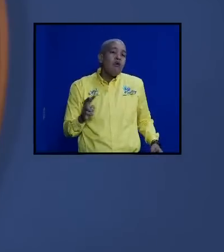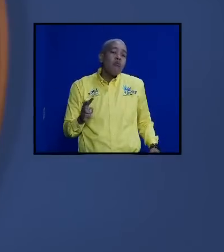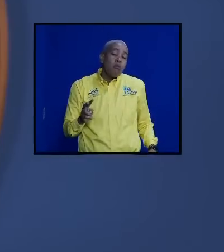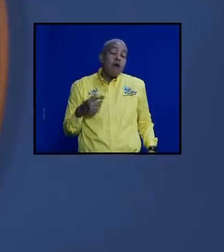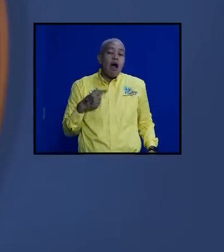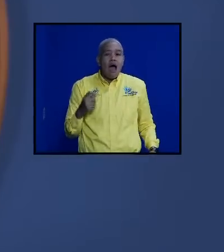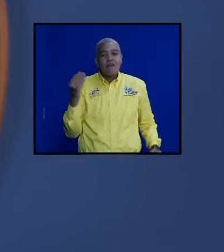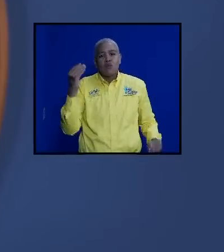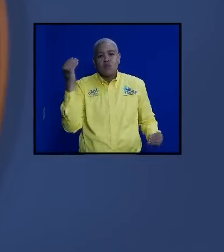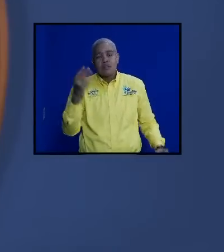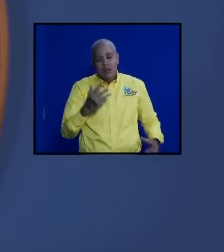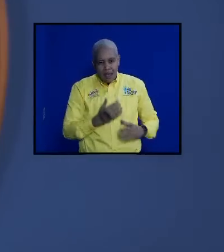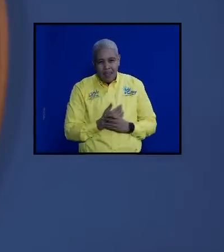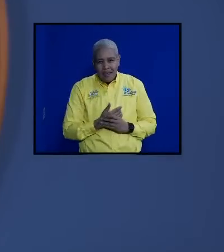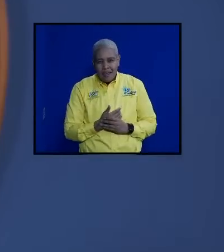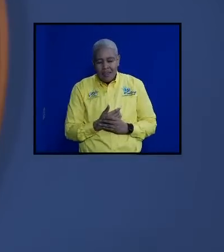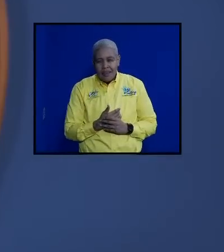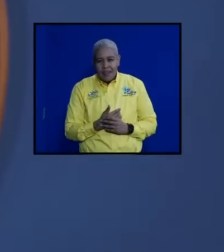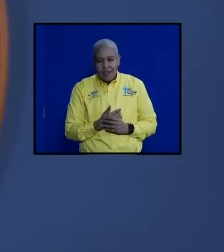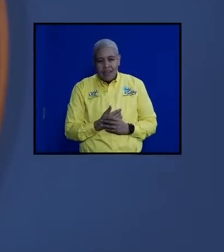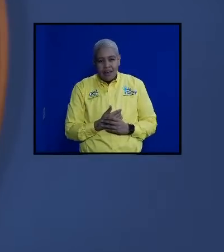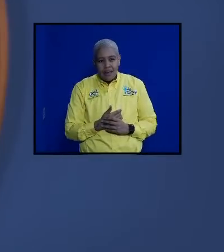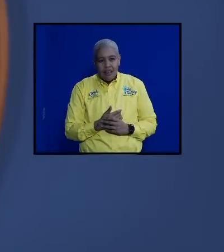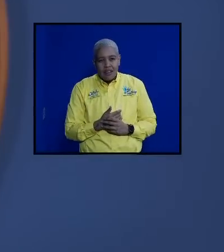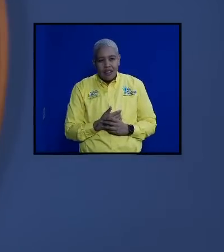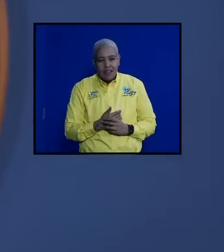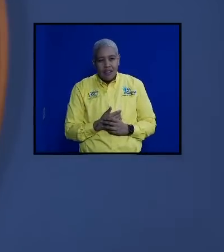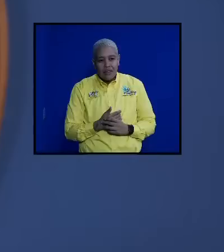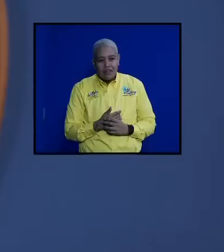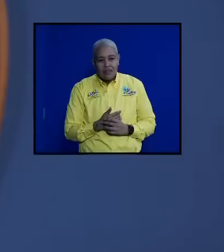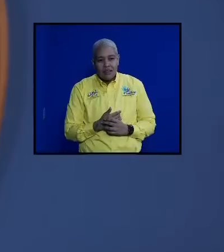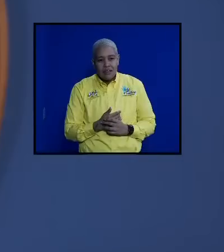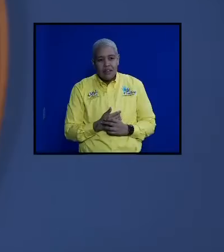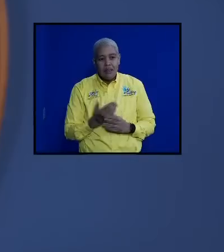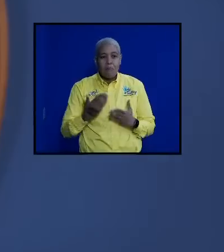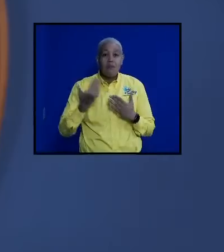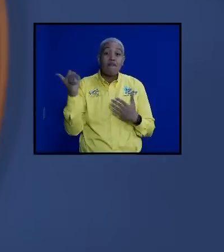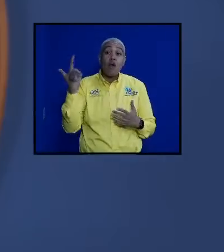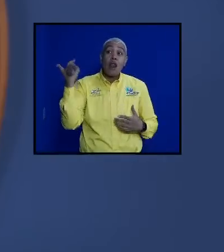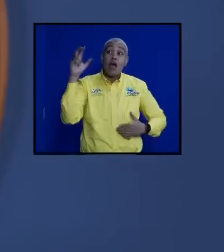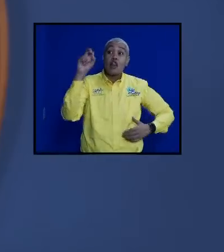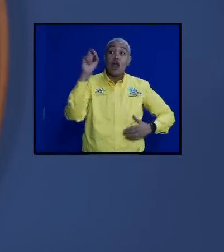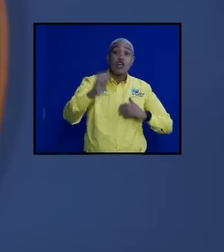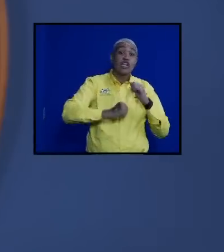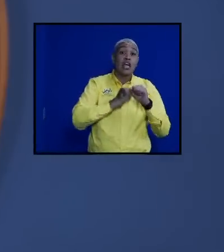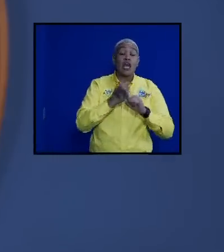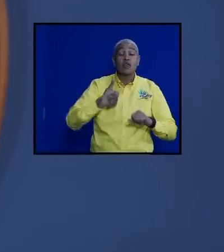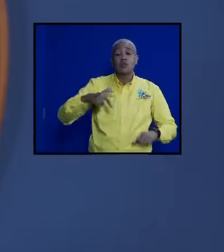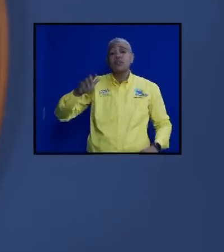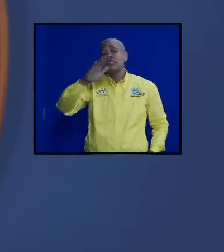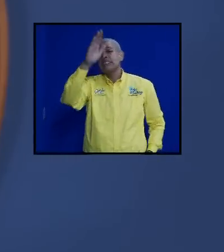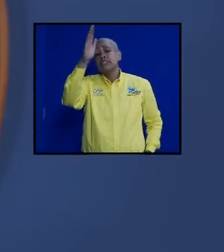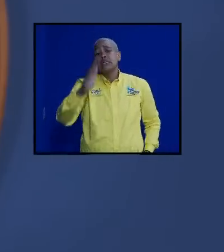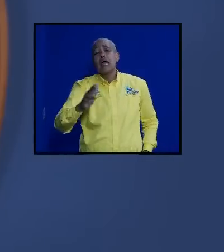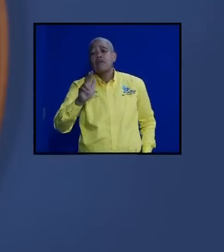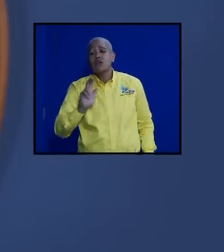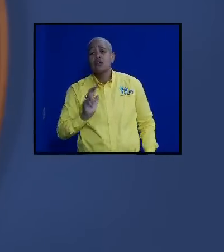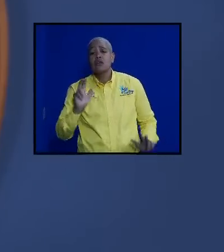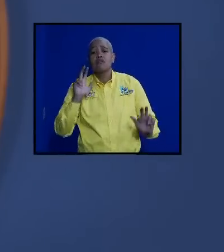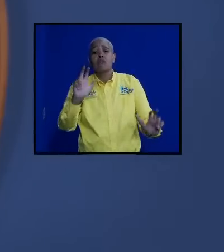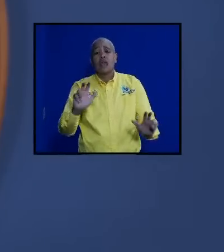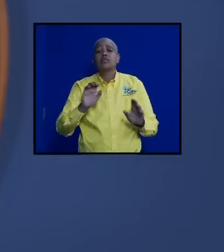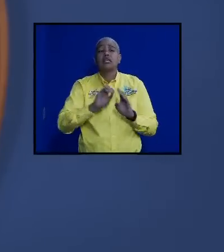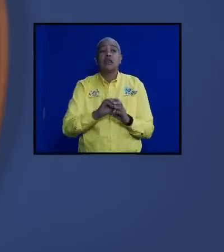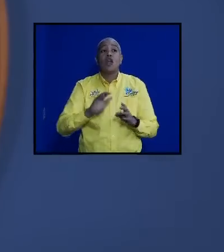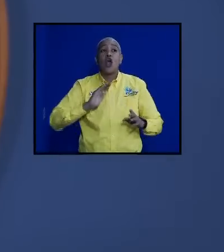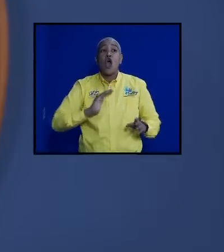it. Before, in the last 30 years, we really never invested in